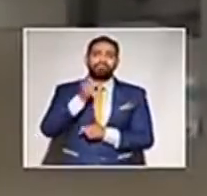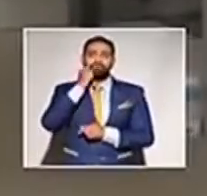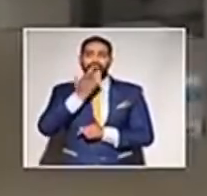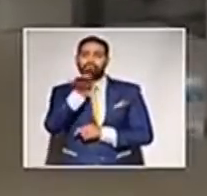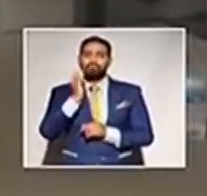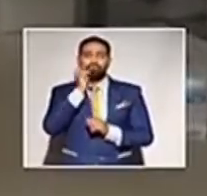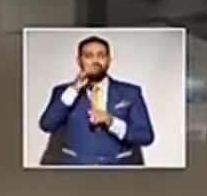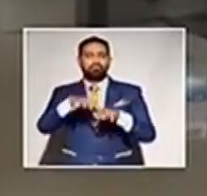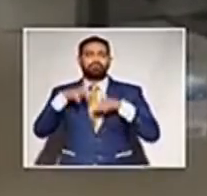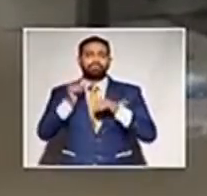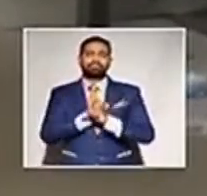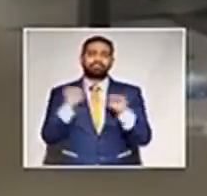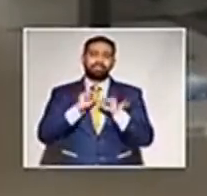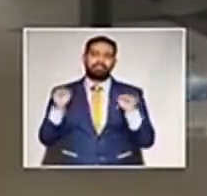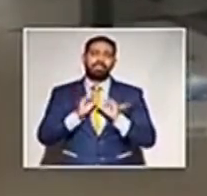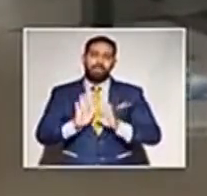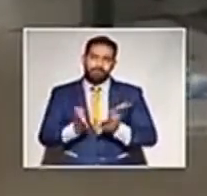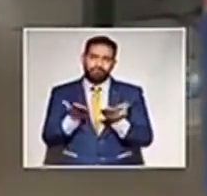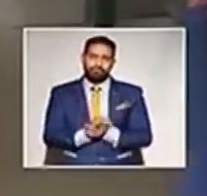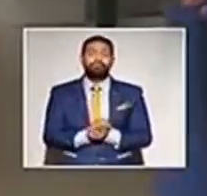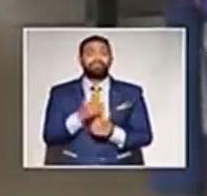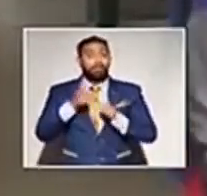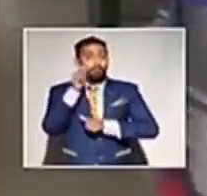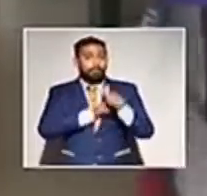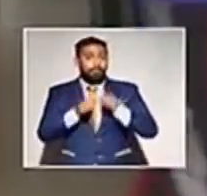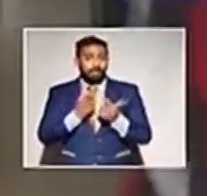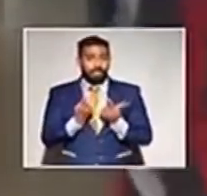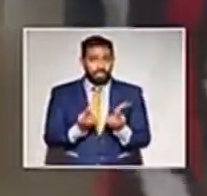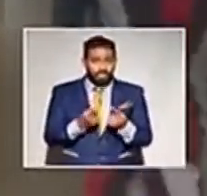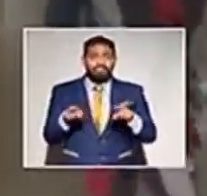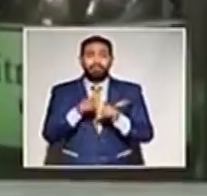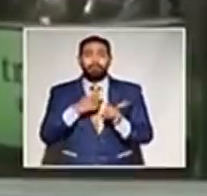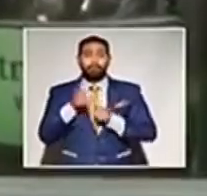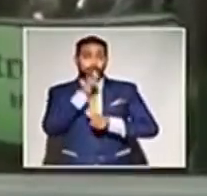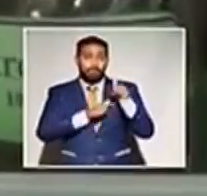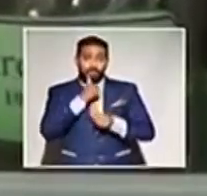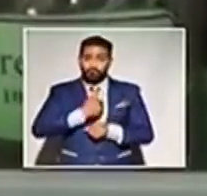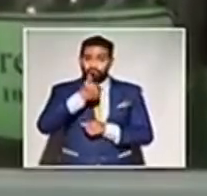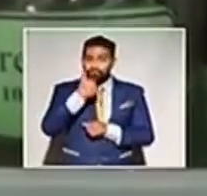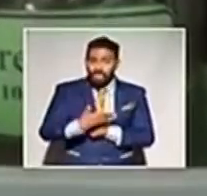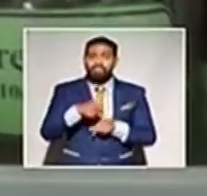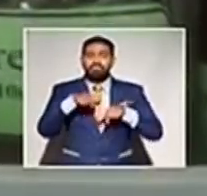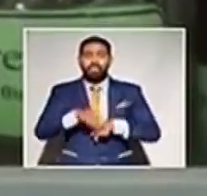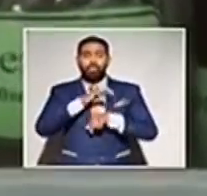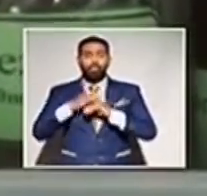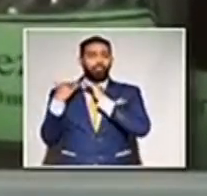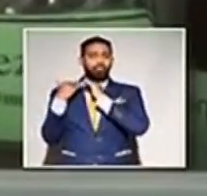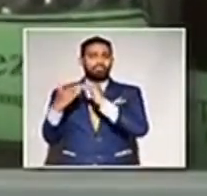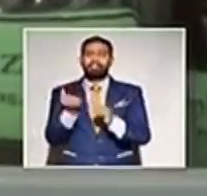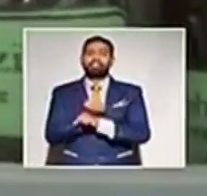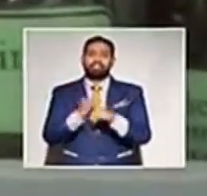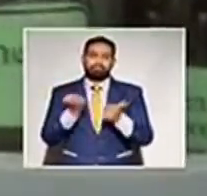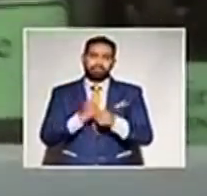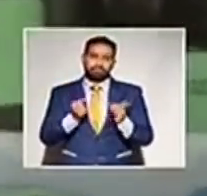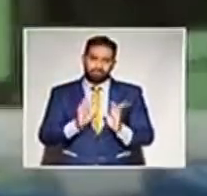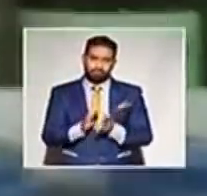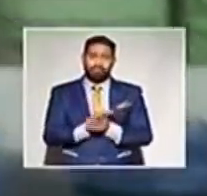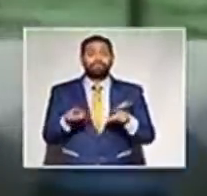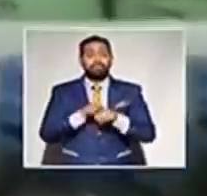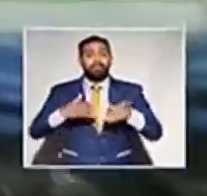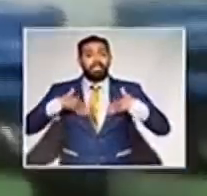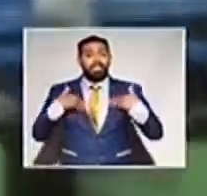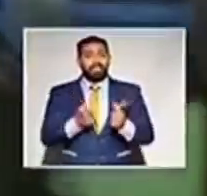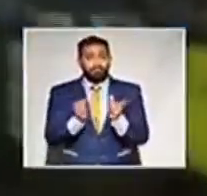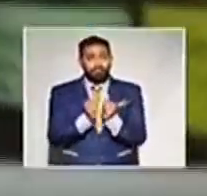shortage of drugs, including life-saving medicine, has affected hospitals across the country at present. Healthcare workers say this has exposed the